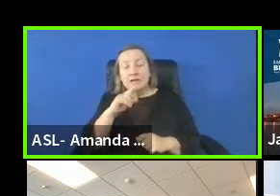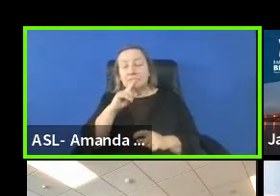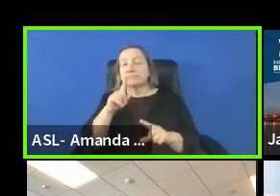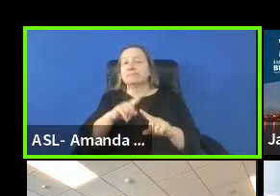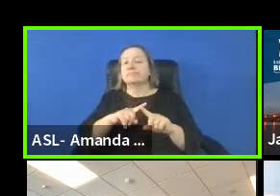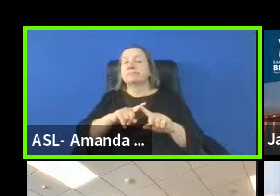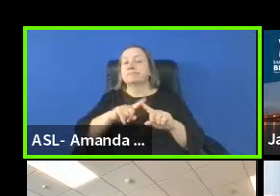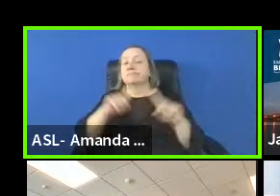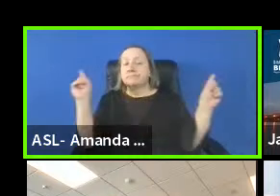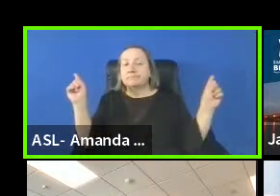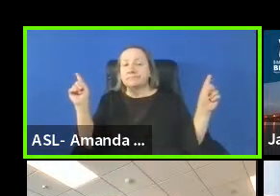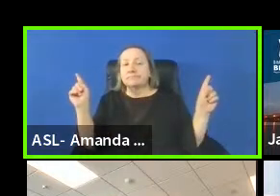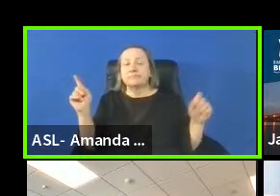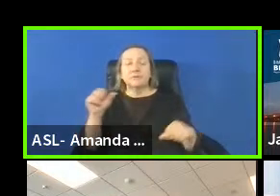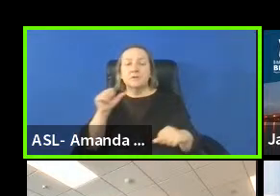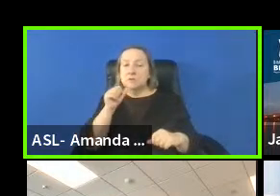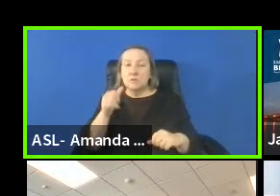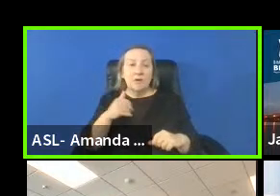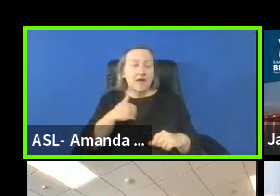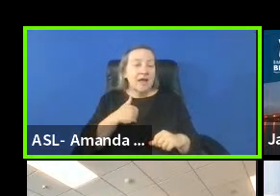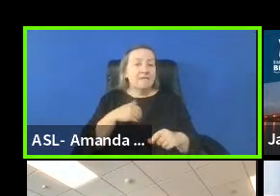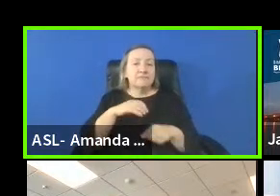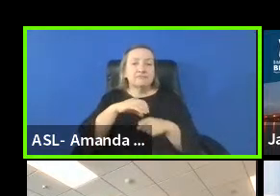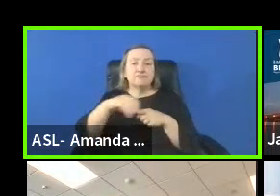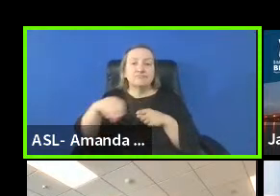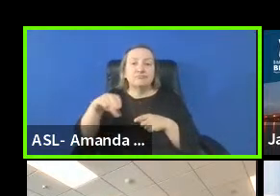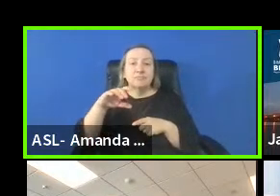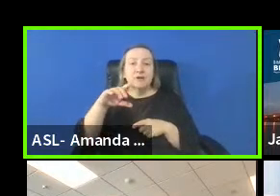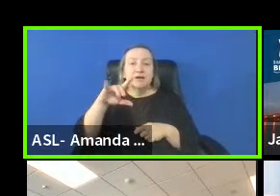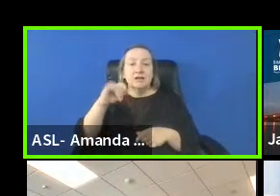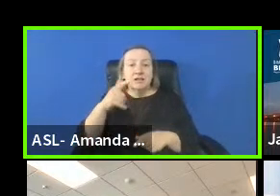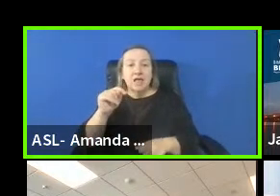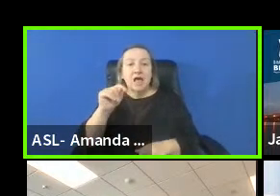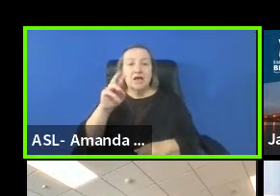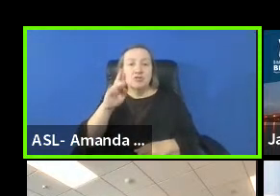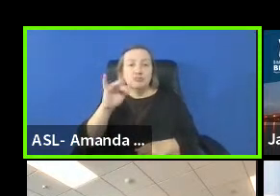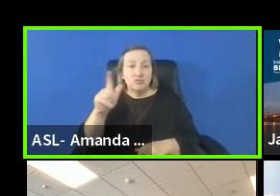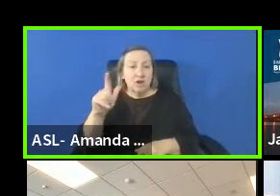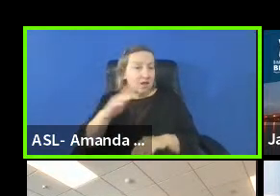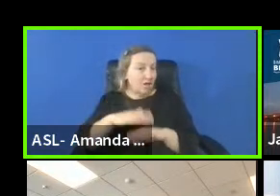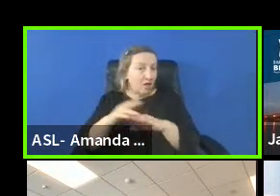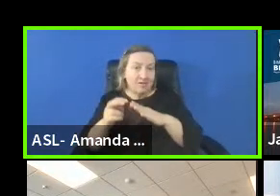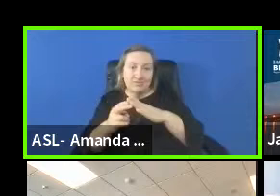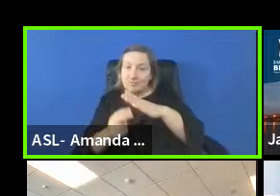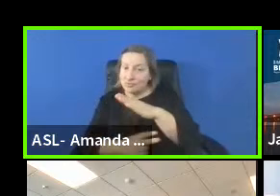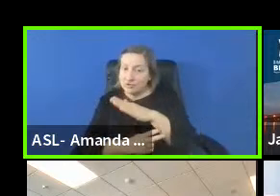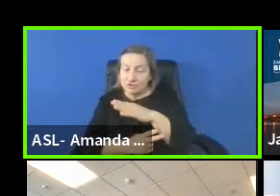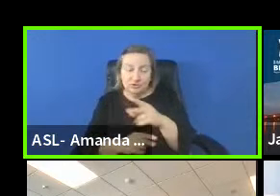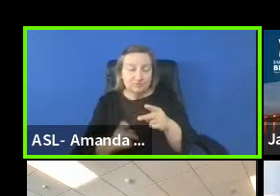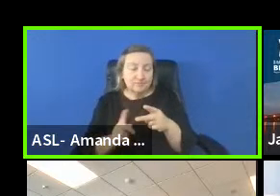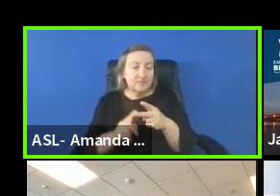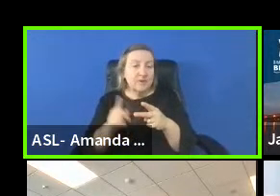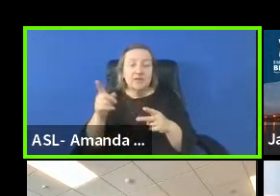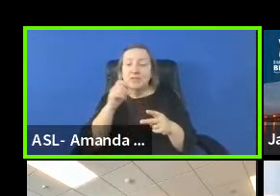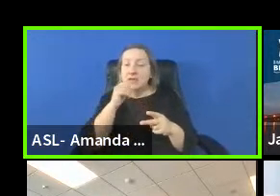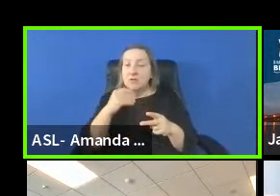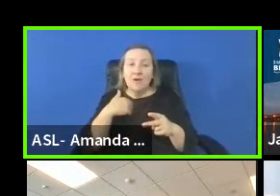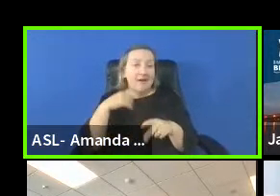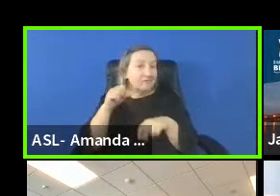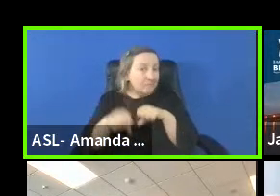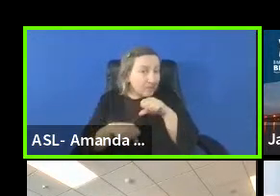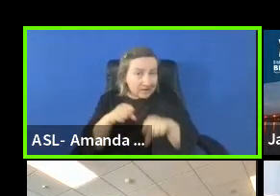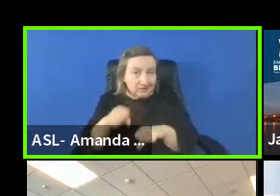different. They do not have light rail going across that bridge. They do not have